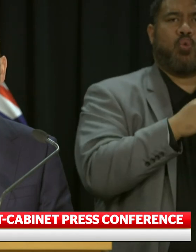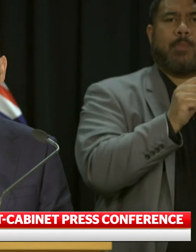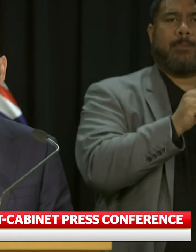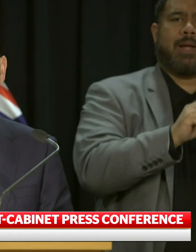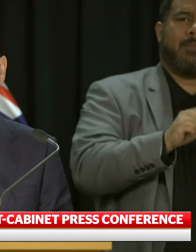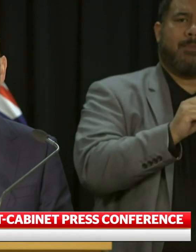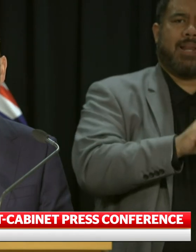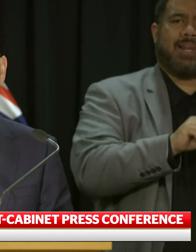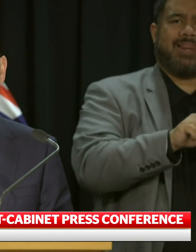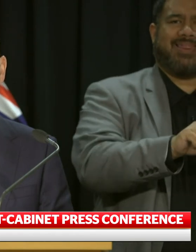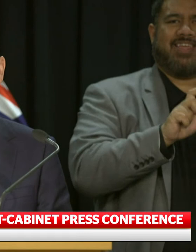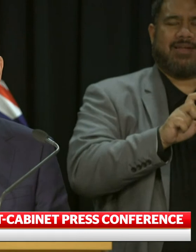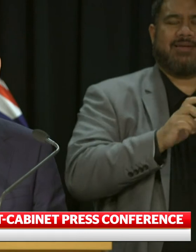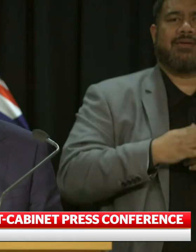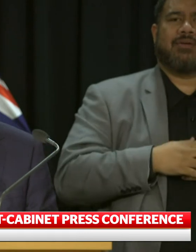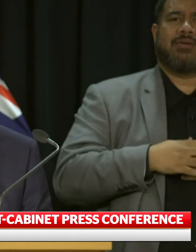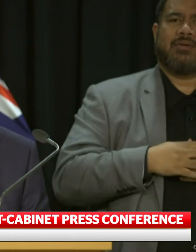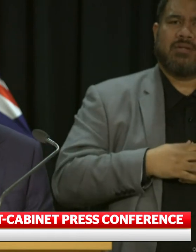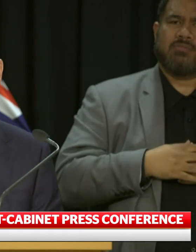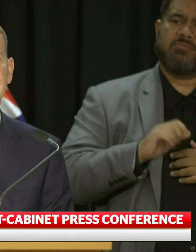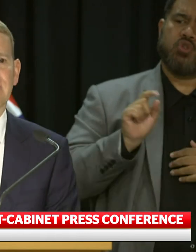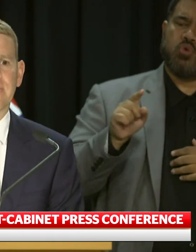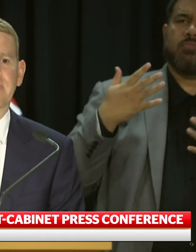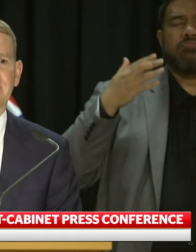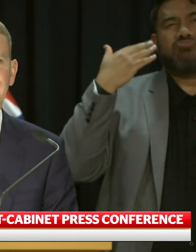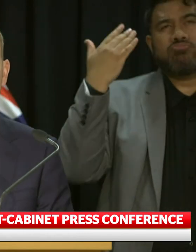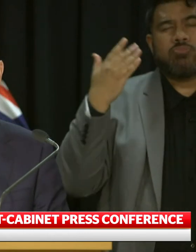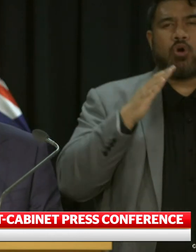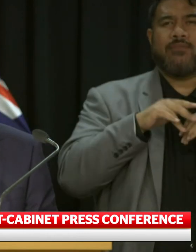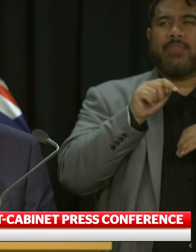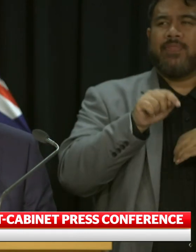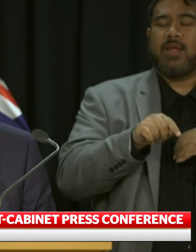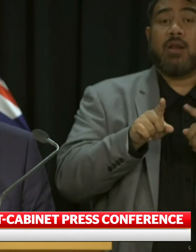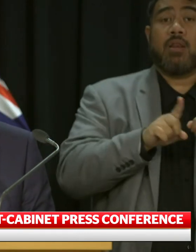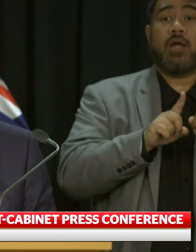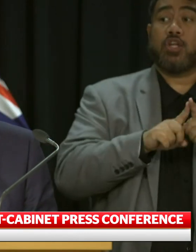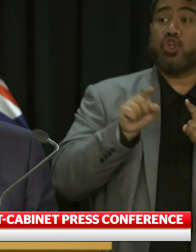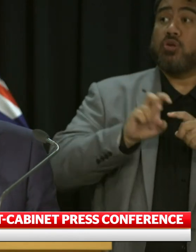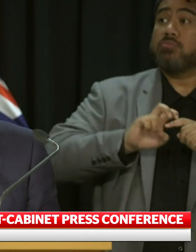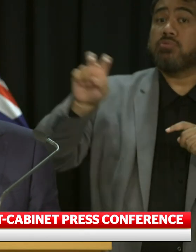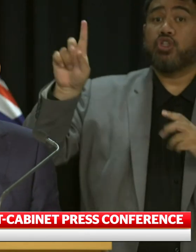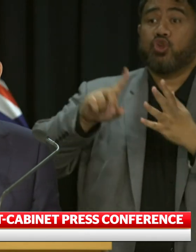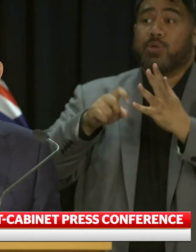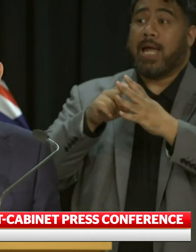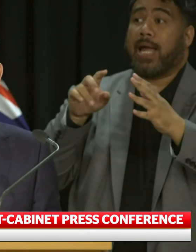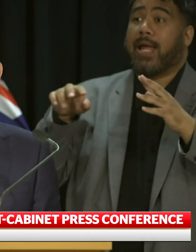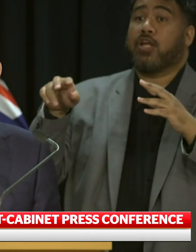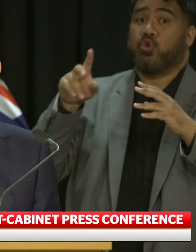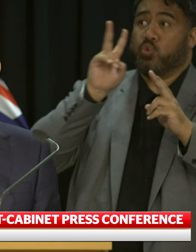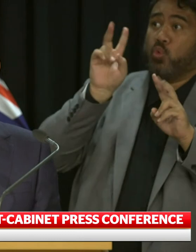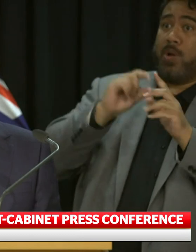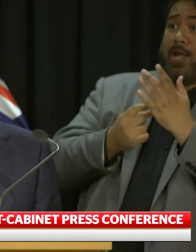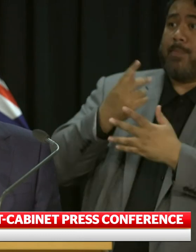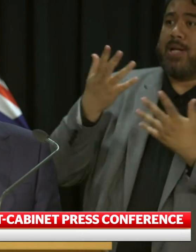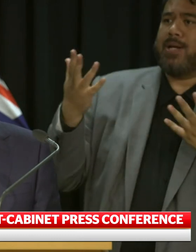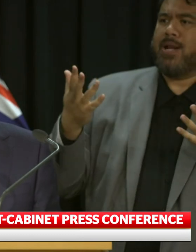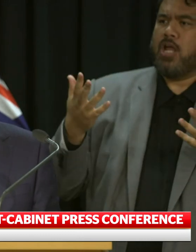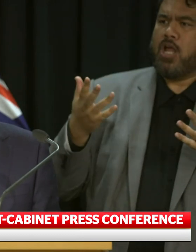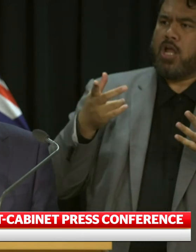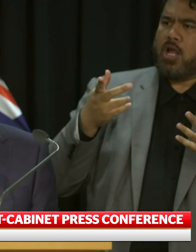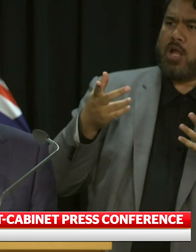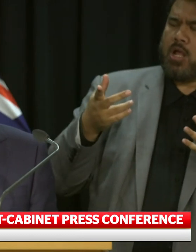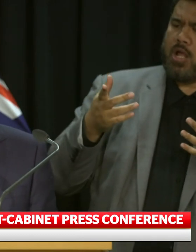on that, or what are your reflections on New Zealand as a country in the world after your trip to the UK? Look, I've described myself as a